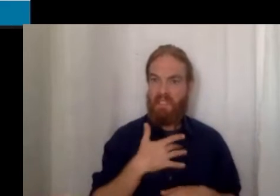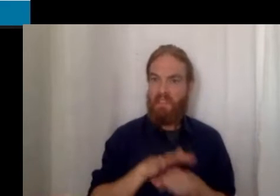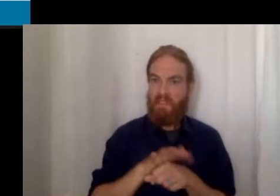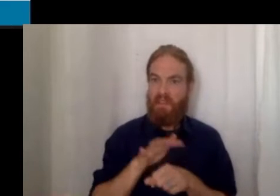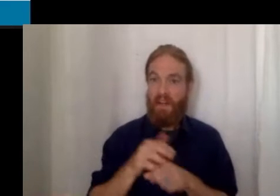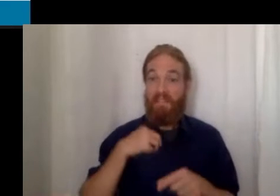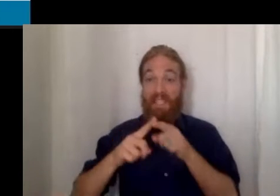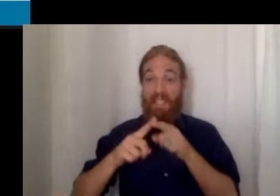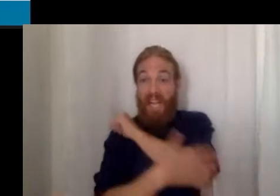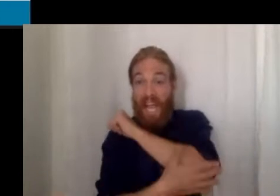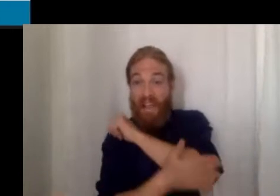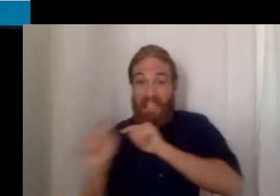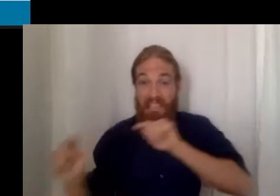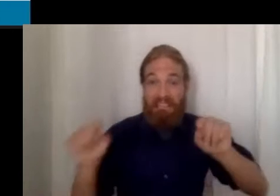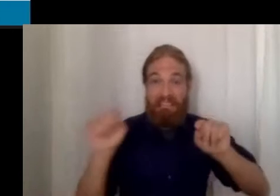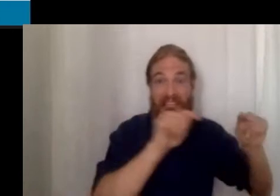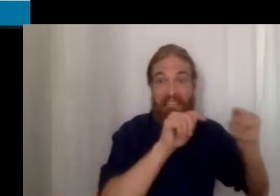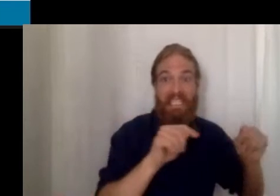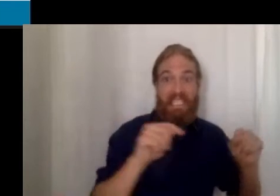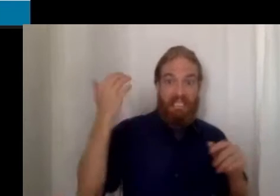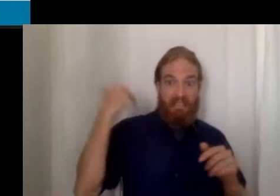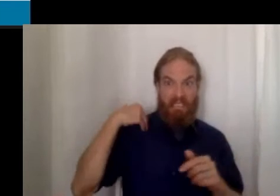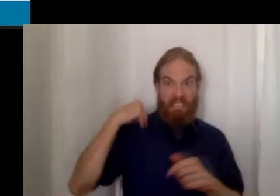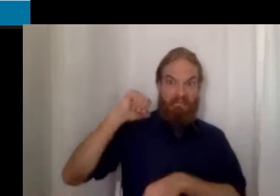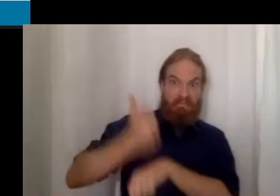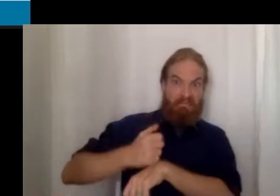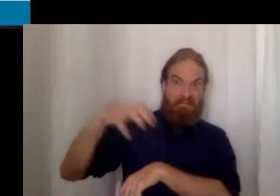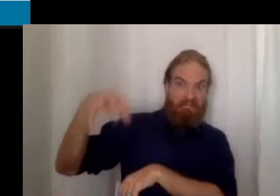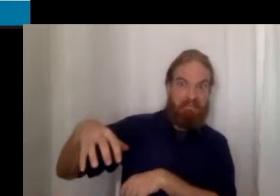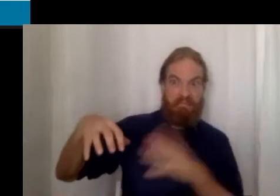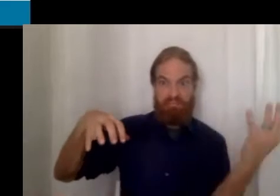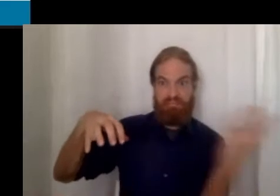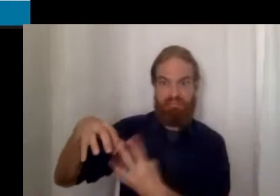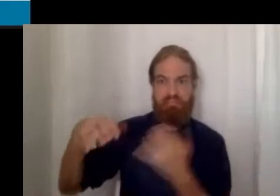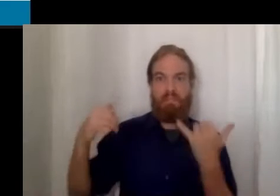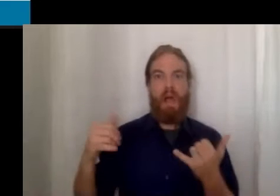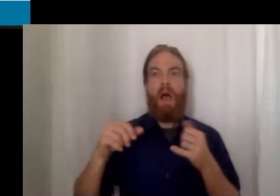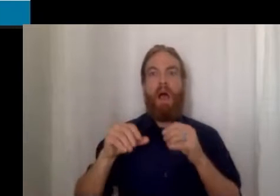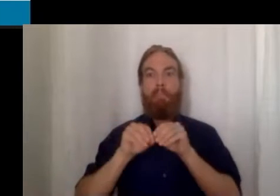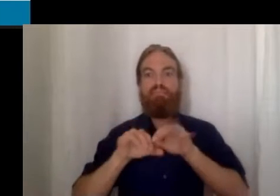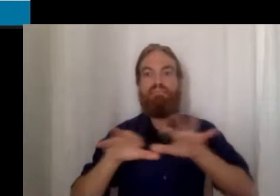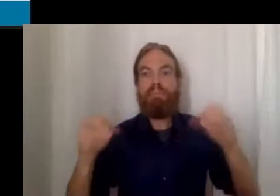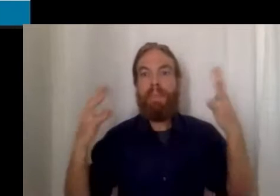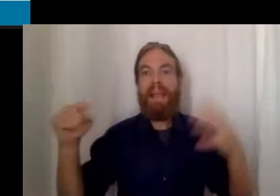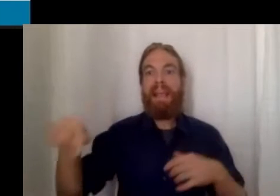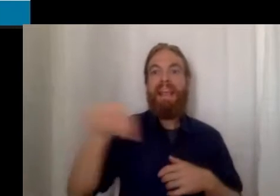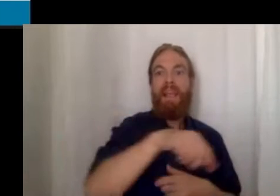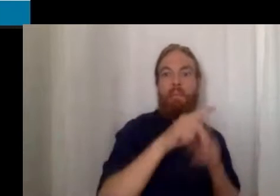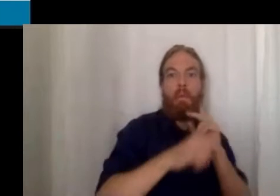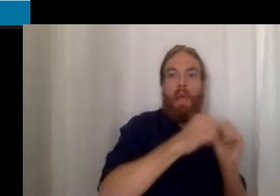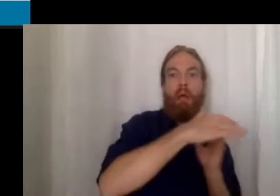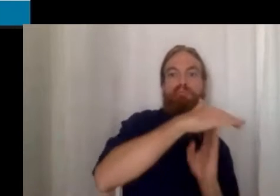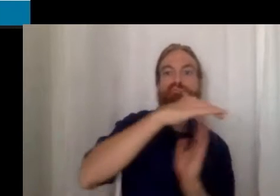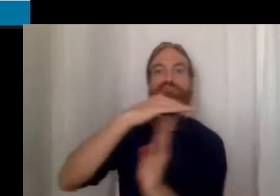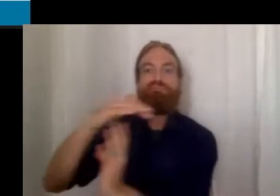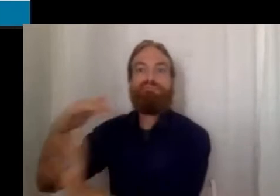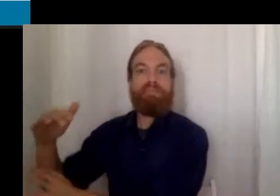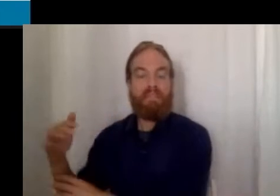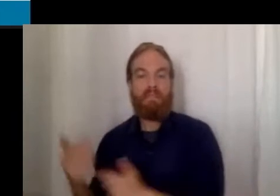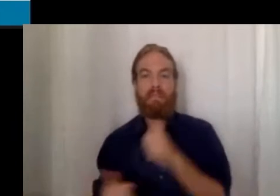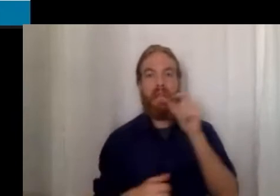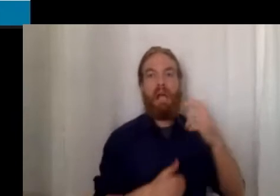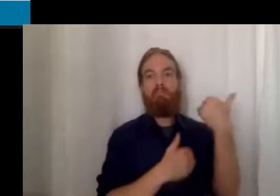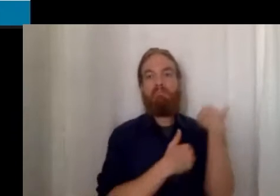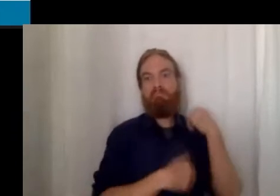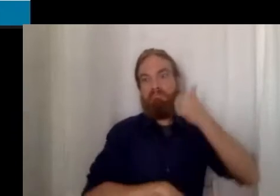However, in a few minutes, Lisa Powell will be talking about some plans. There are 4 sites in Colorado, including El Paso County, that